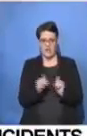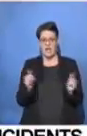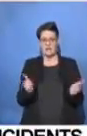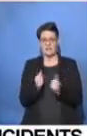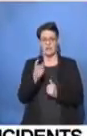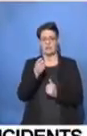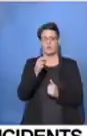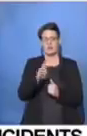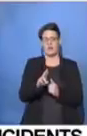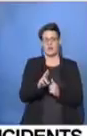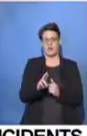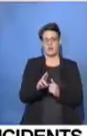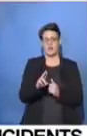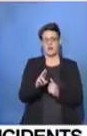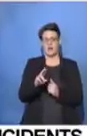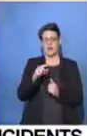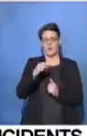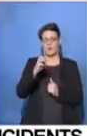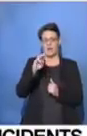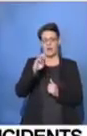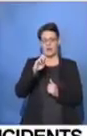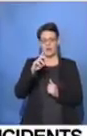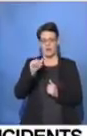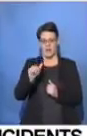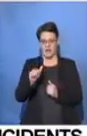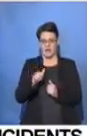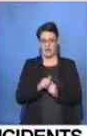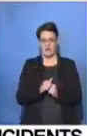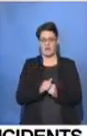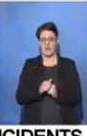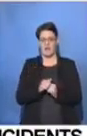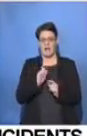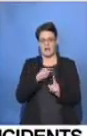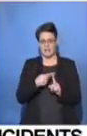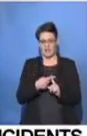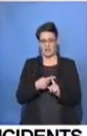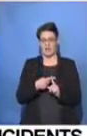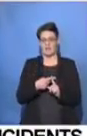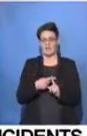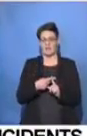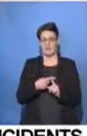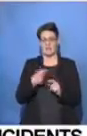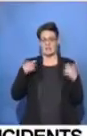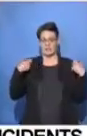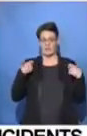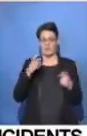Excellency, Dr. Stegomena Lawrence Tax, Executive Secretary of SADC,